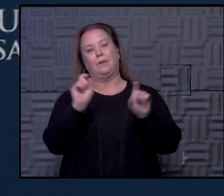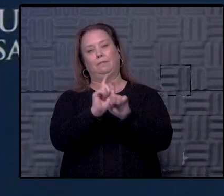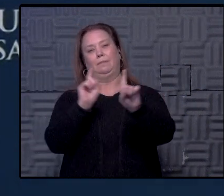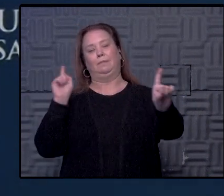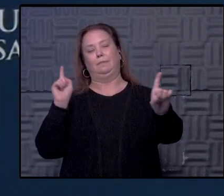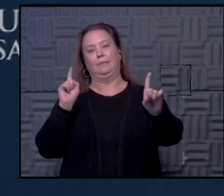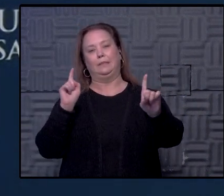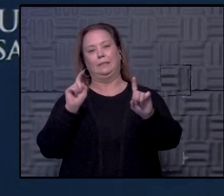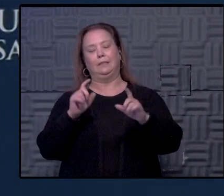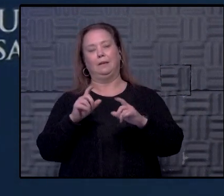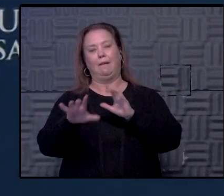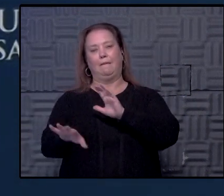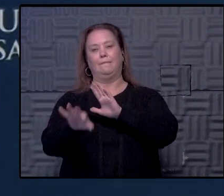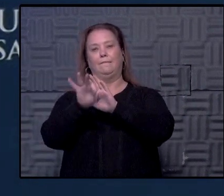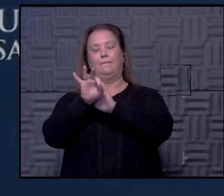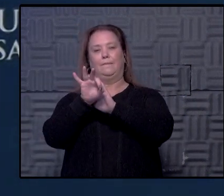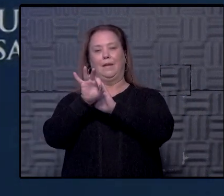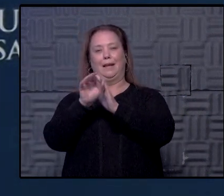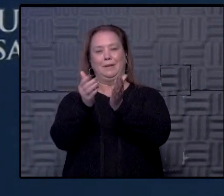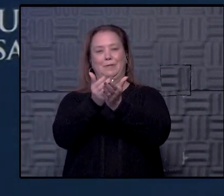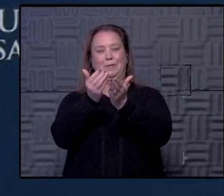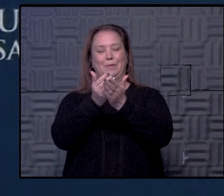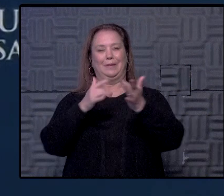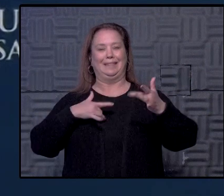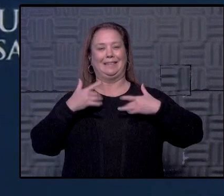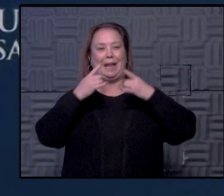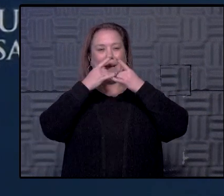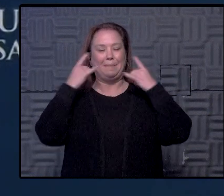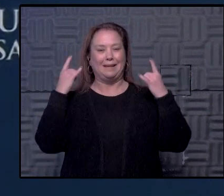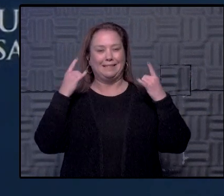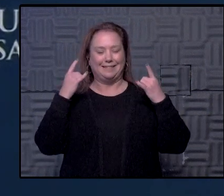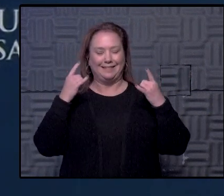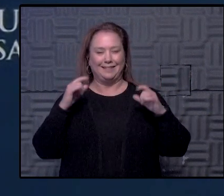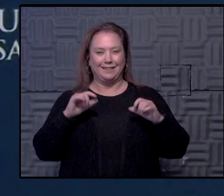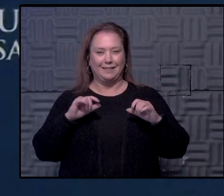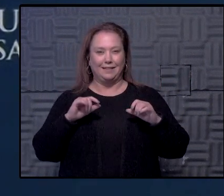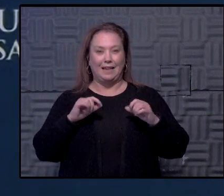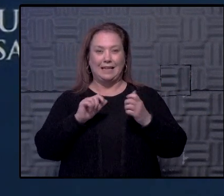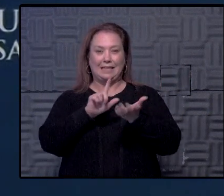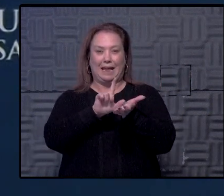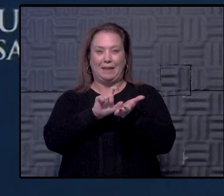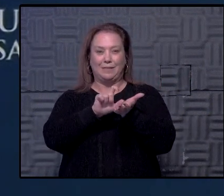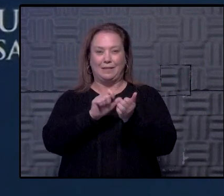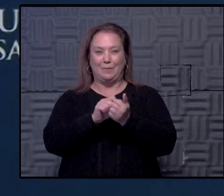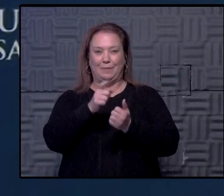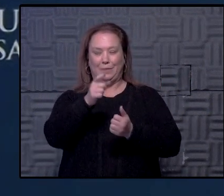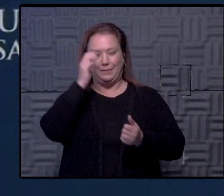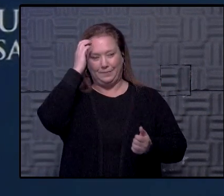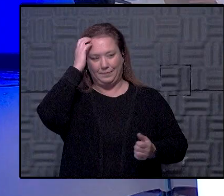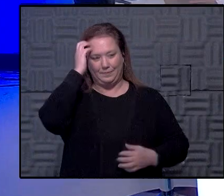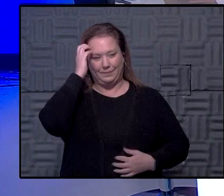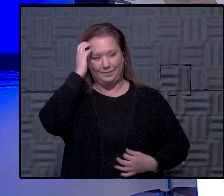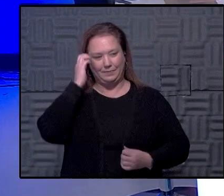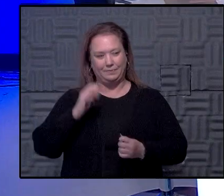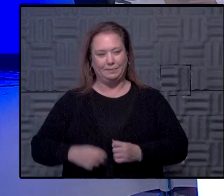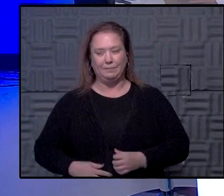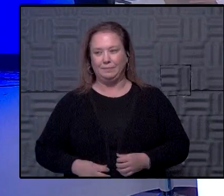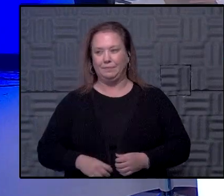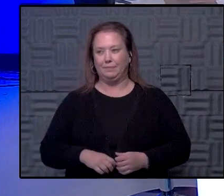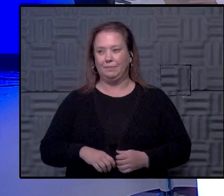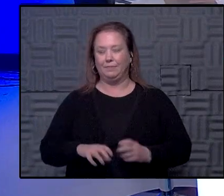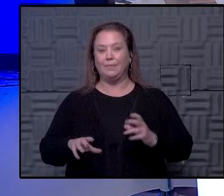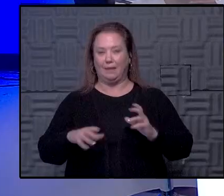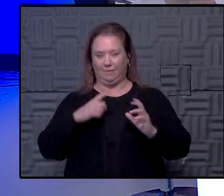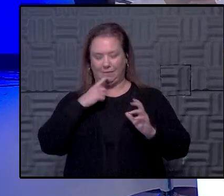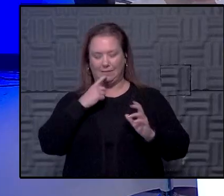social distancing, find some new and exciting masks, and carry a little hand sanitizer with you. Hawk? Yeah, I'd